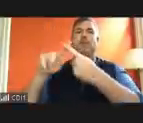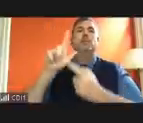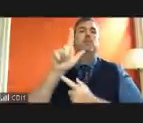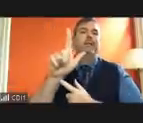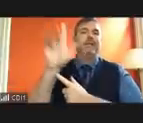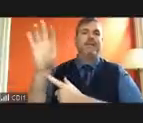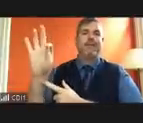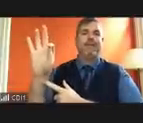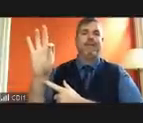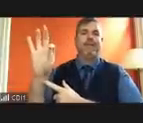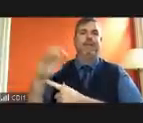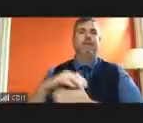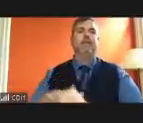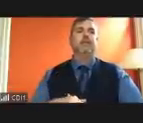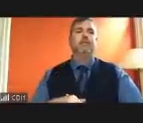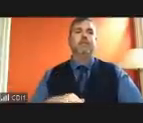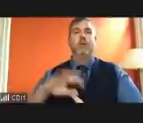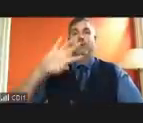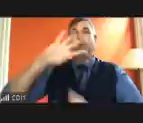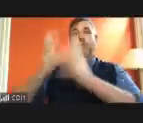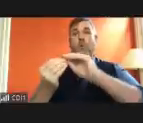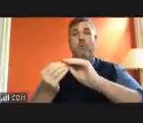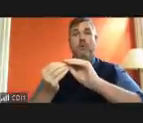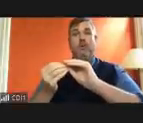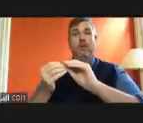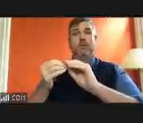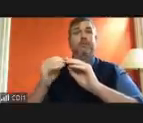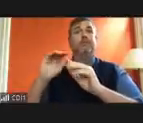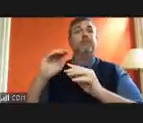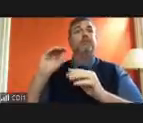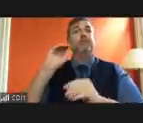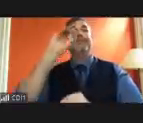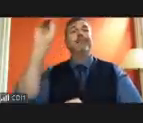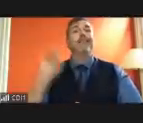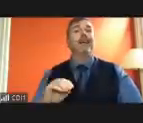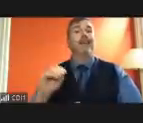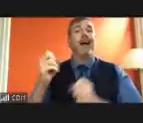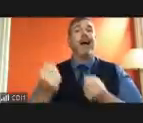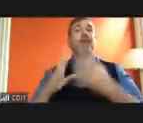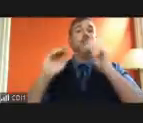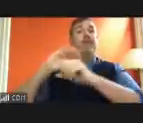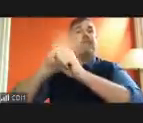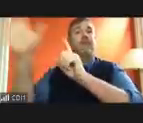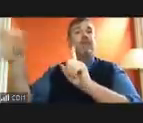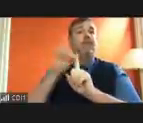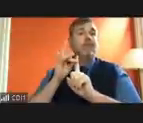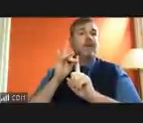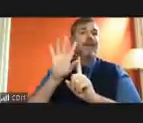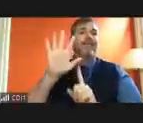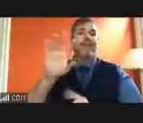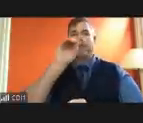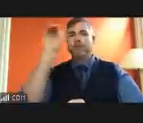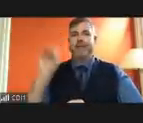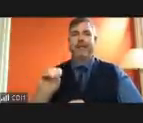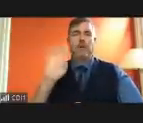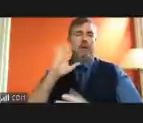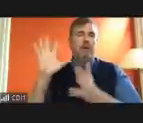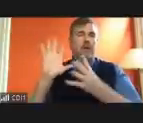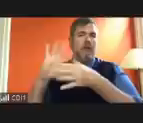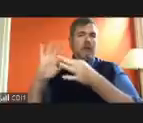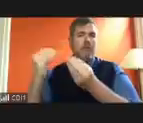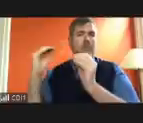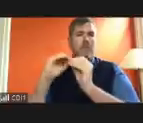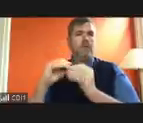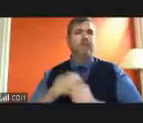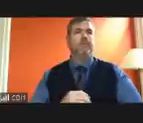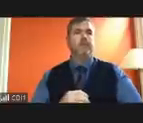positive rate across the board is 5%, and I'll talk more about that in a bit. We've separated out the San Quentin experience because it's